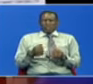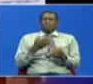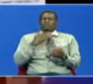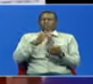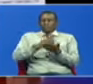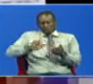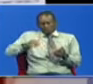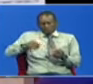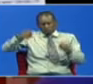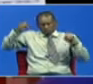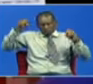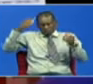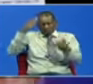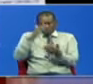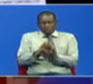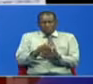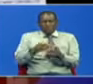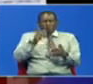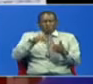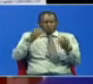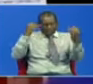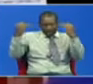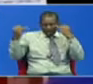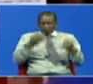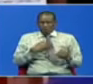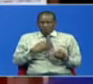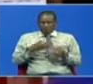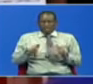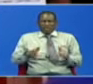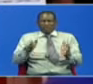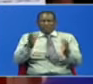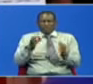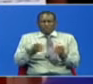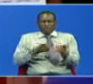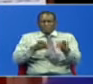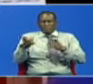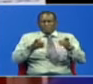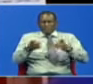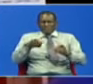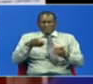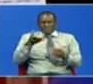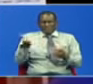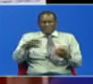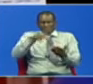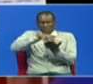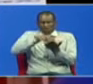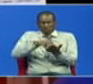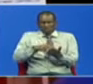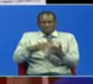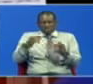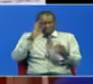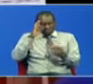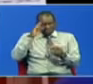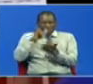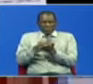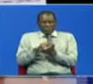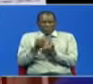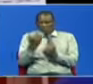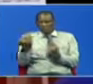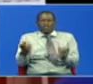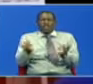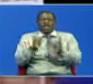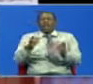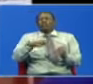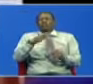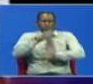time, what initiative do you have in terms of managing such incidences, considering that children are not going to school